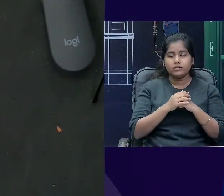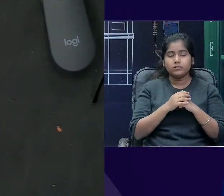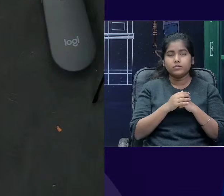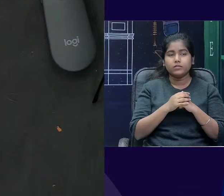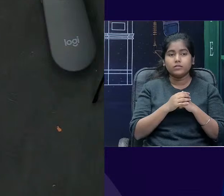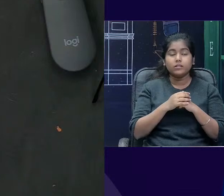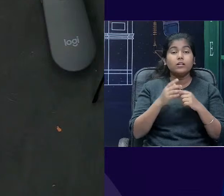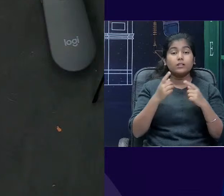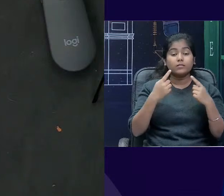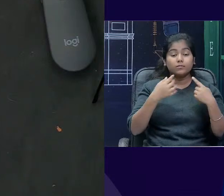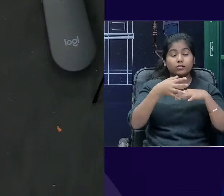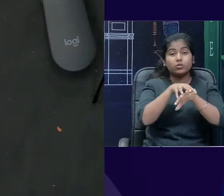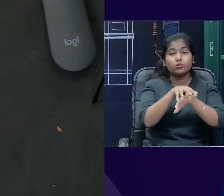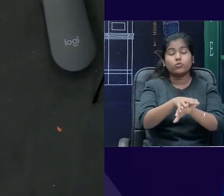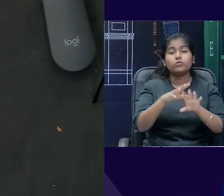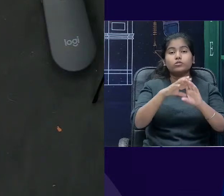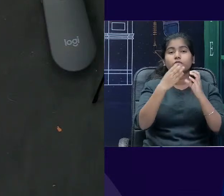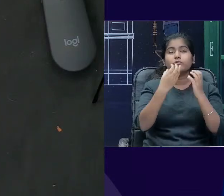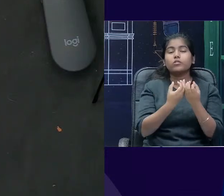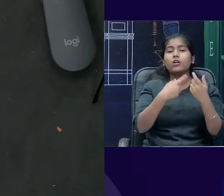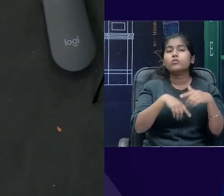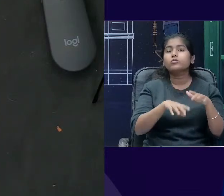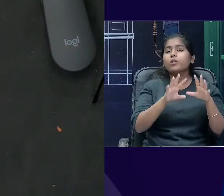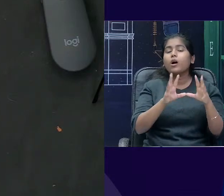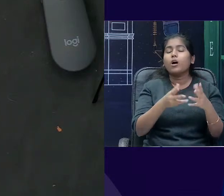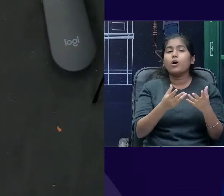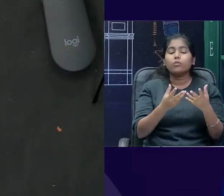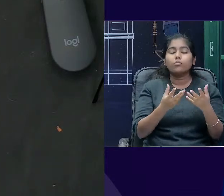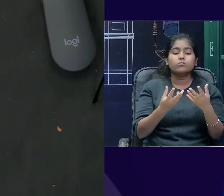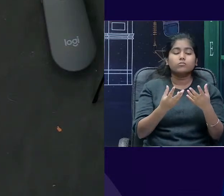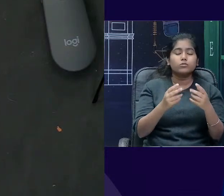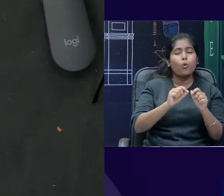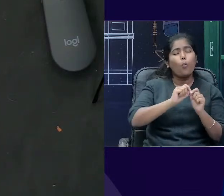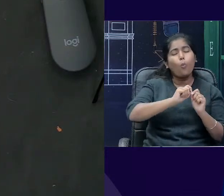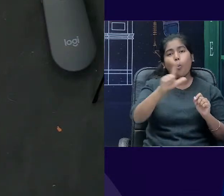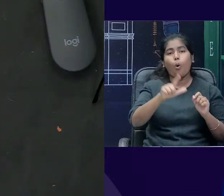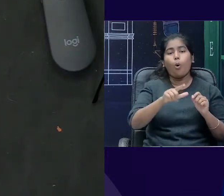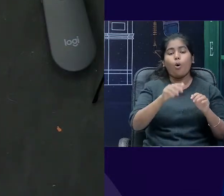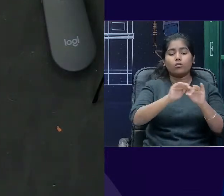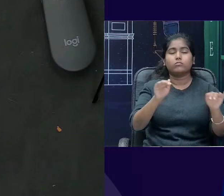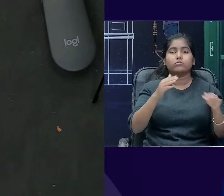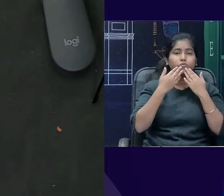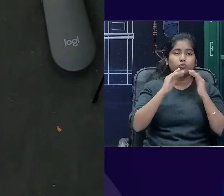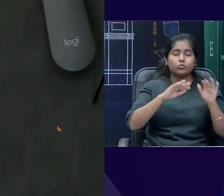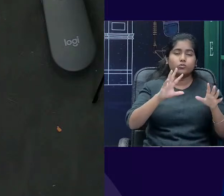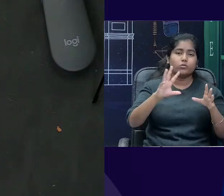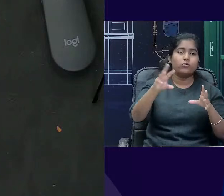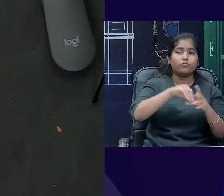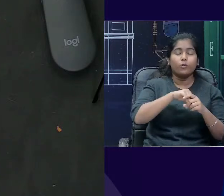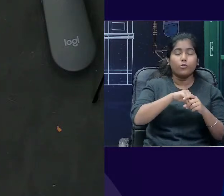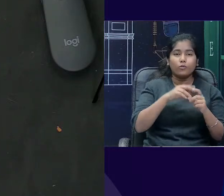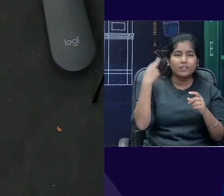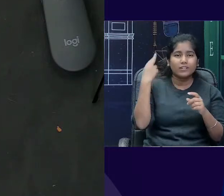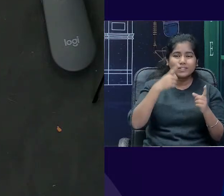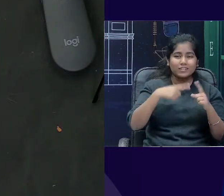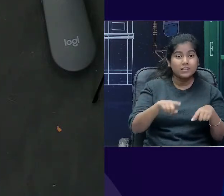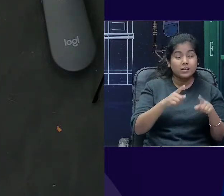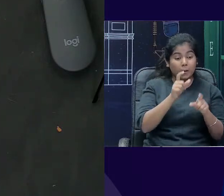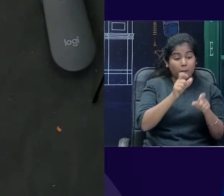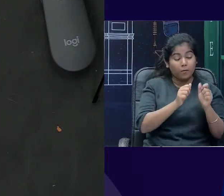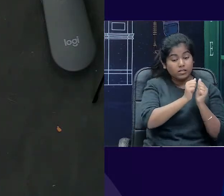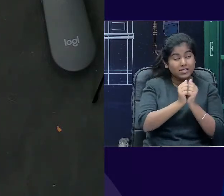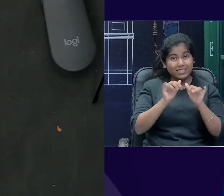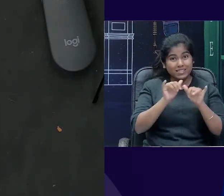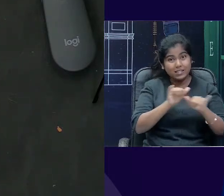our inclusive classroom, we can include our all students because peer learning is the source for better learning.